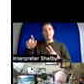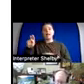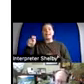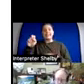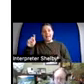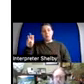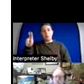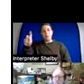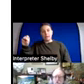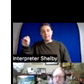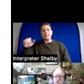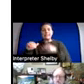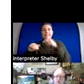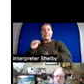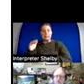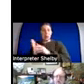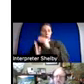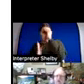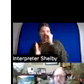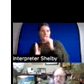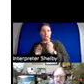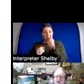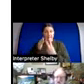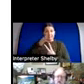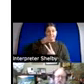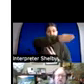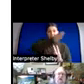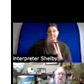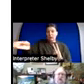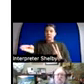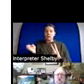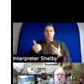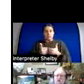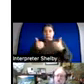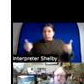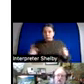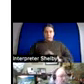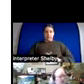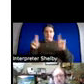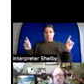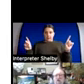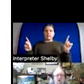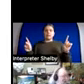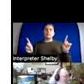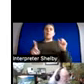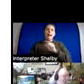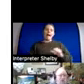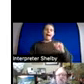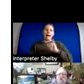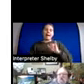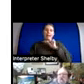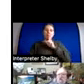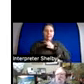most people when they think of ai think in terms of go fight good old-fashioned ai